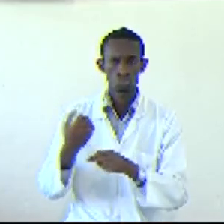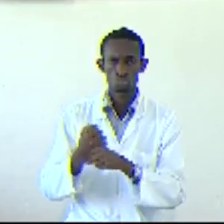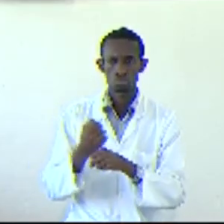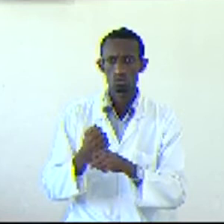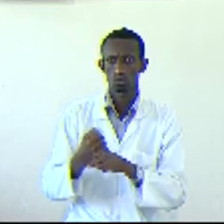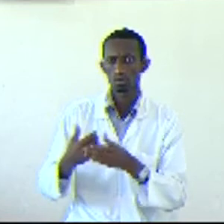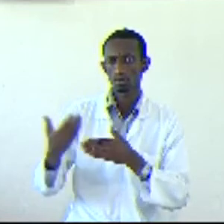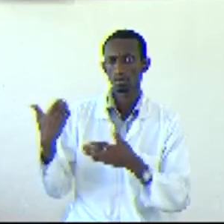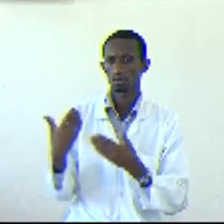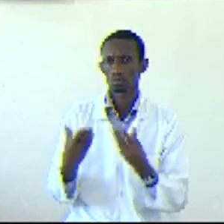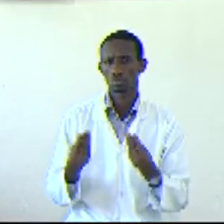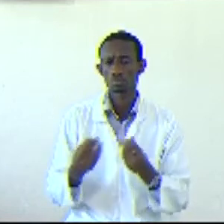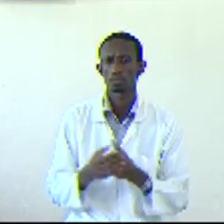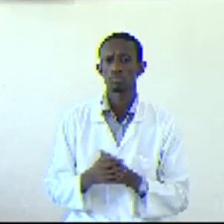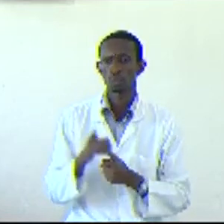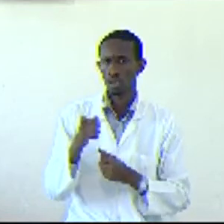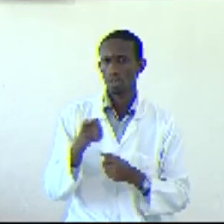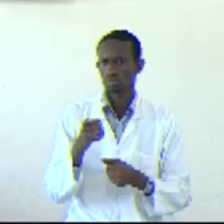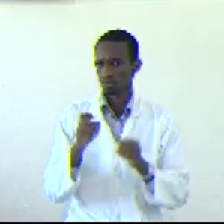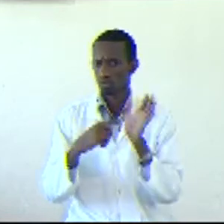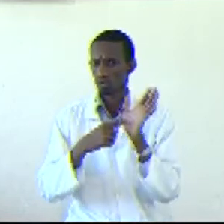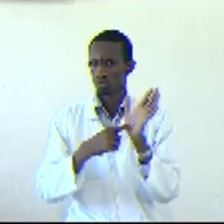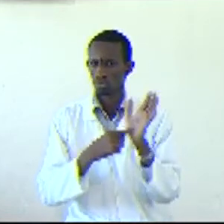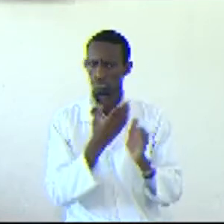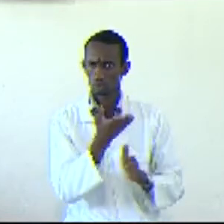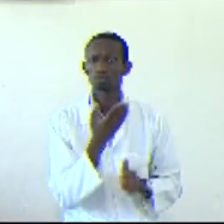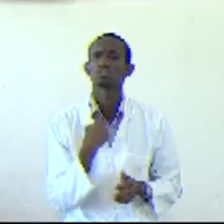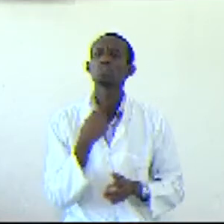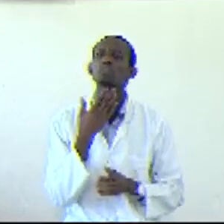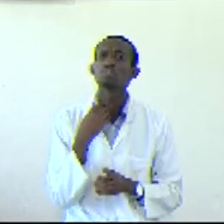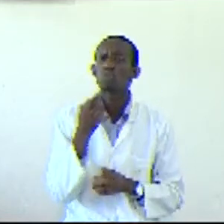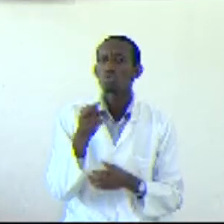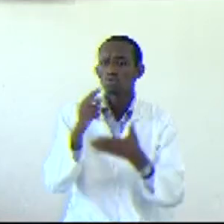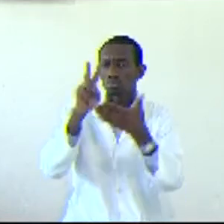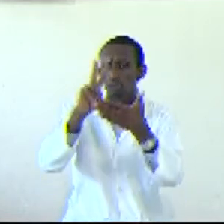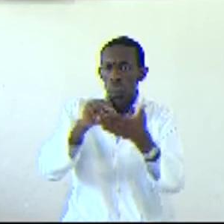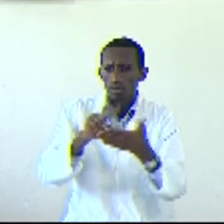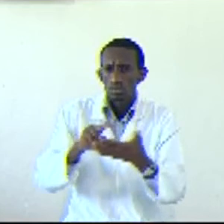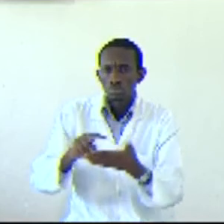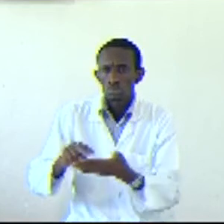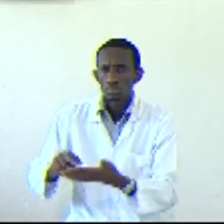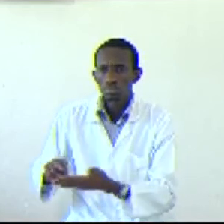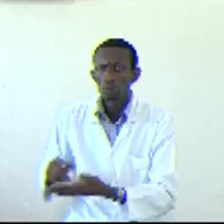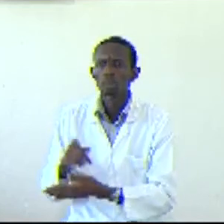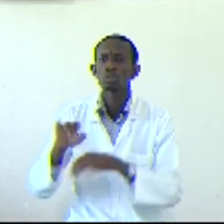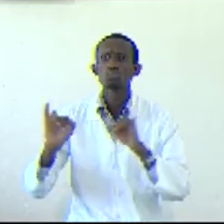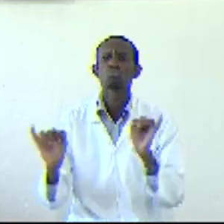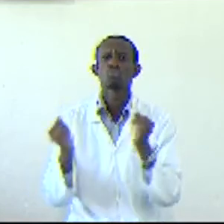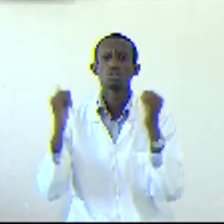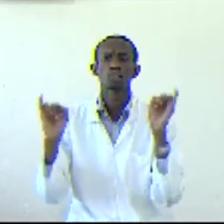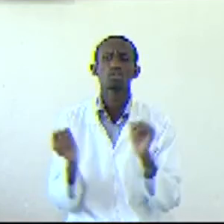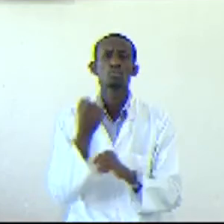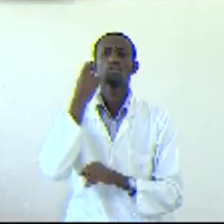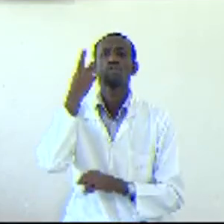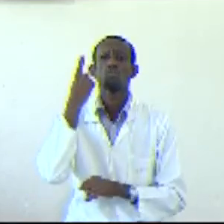simple example. So I have an example here. And I want you to read this example and then try to understand. And then